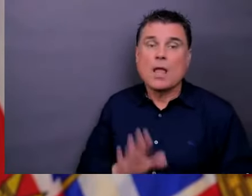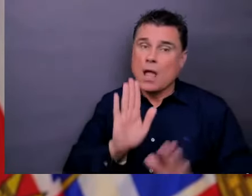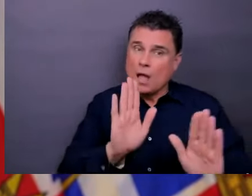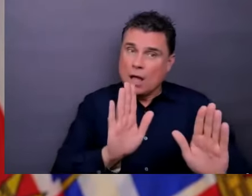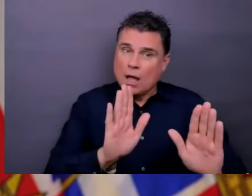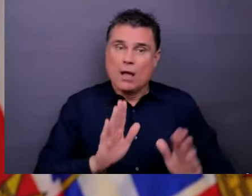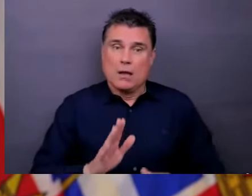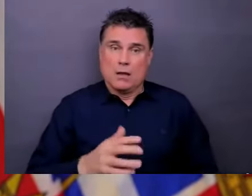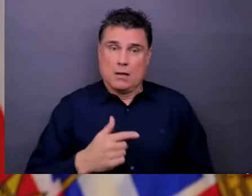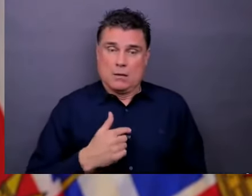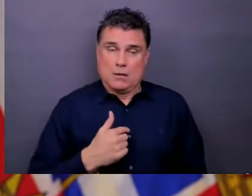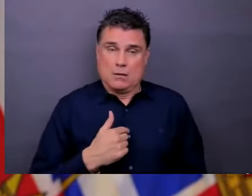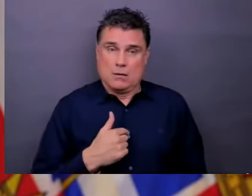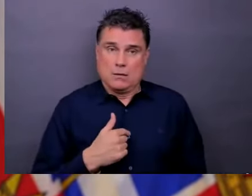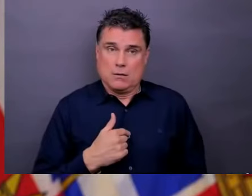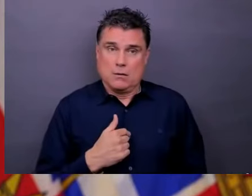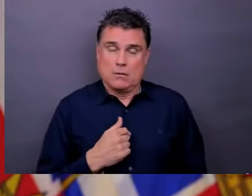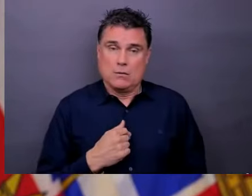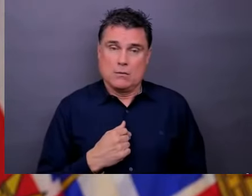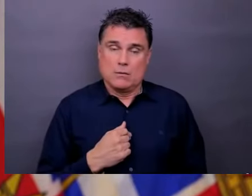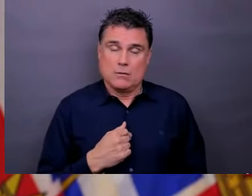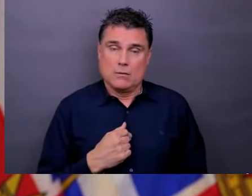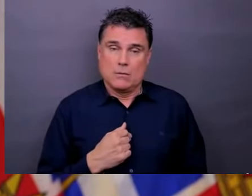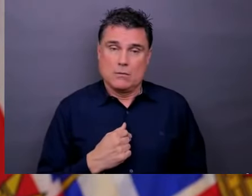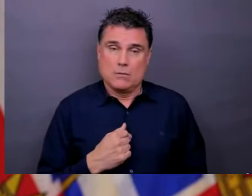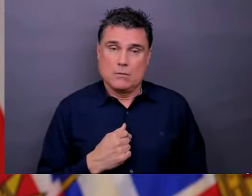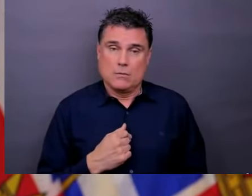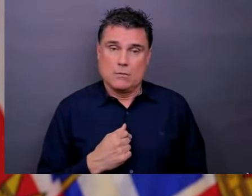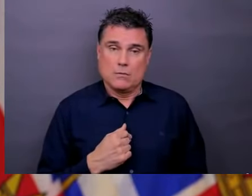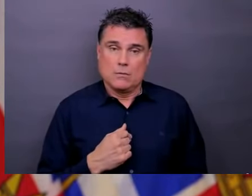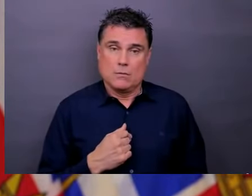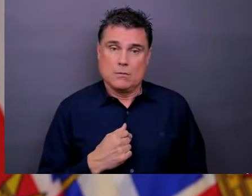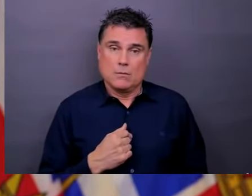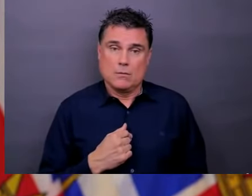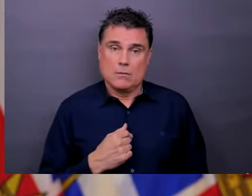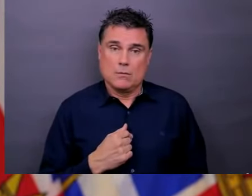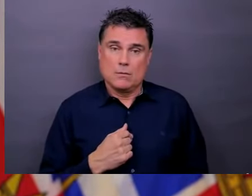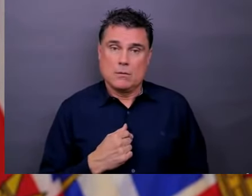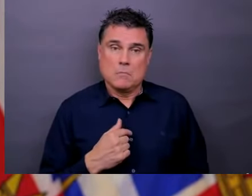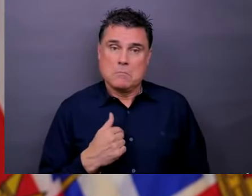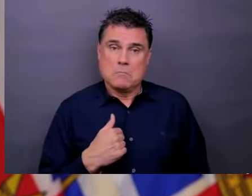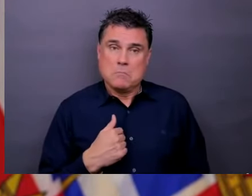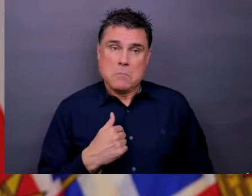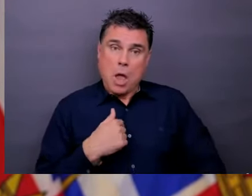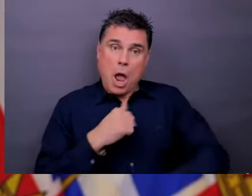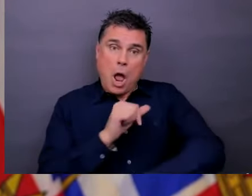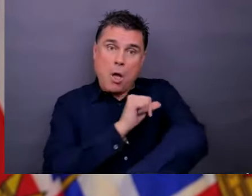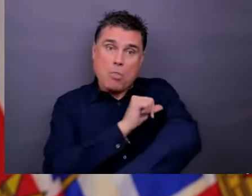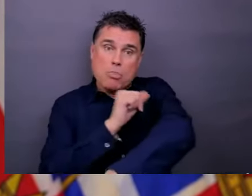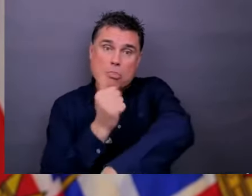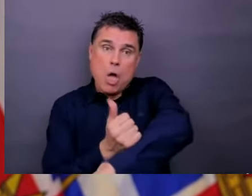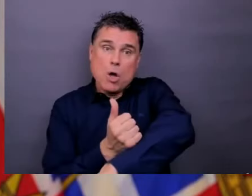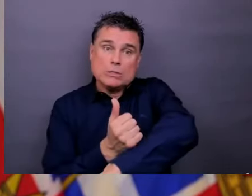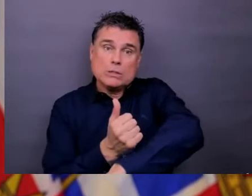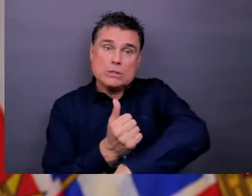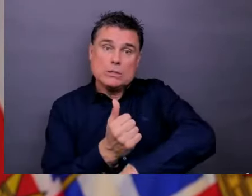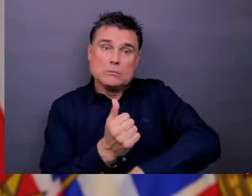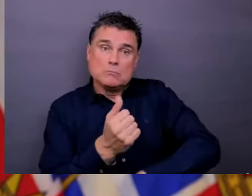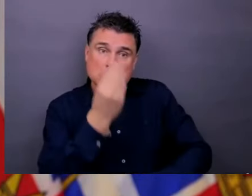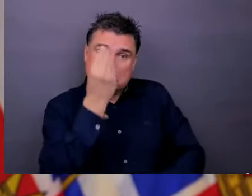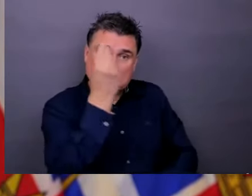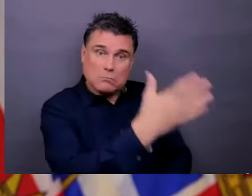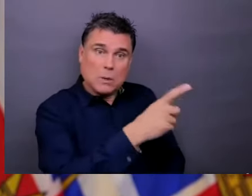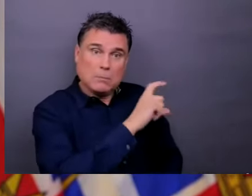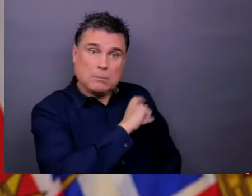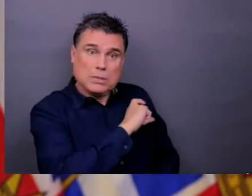I'm not aware that I have that authority, let's put it that way. And we're not talking about arresting people. What we're talking about in terms of